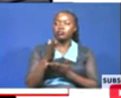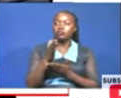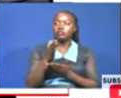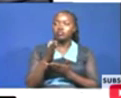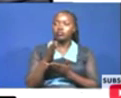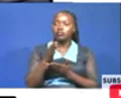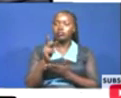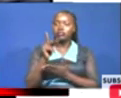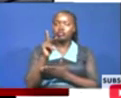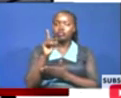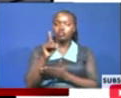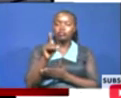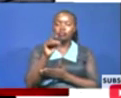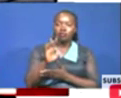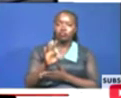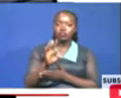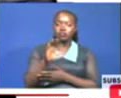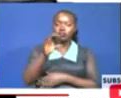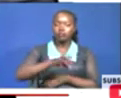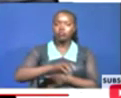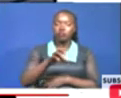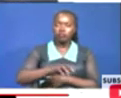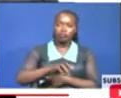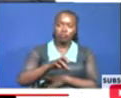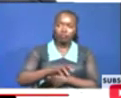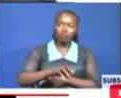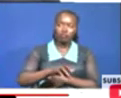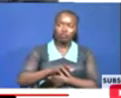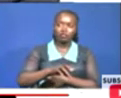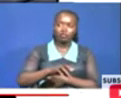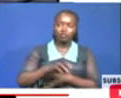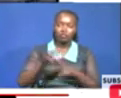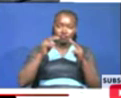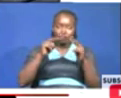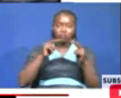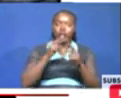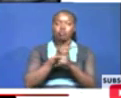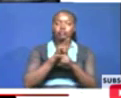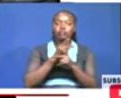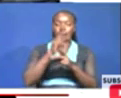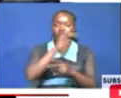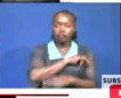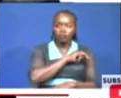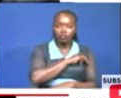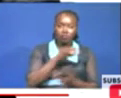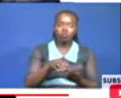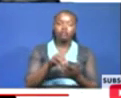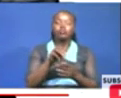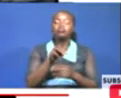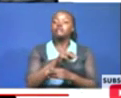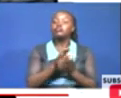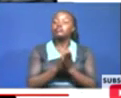of Kenya Defense Forces to the Democratic Republic of Congo, DRC, for peacekeeping operations. The special motion that sought the House